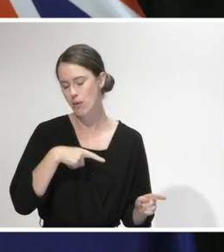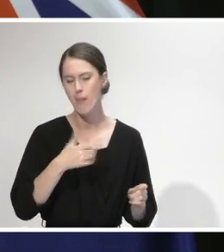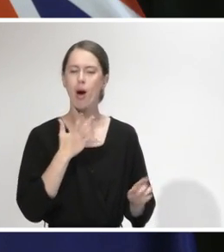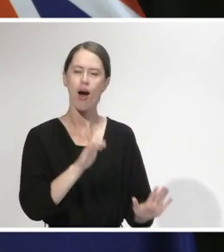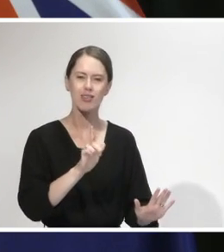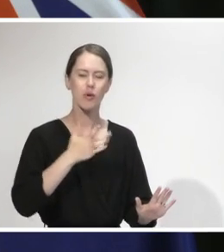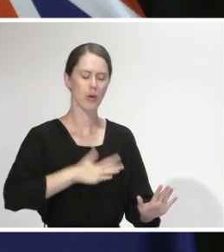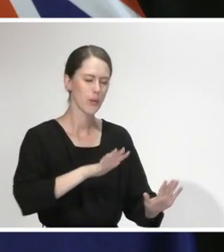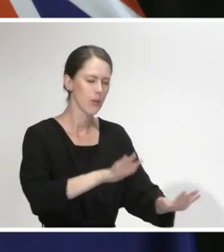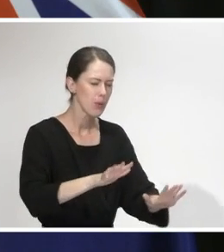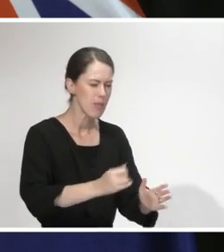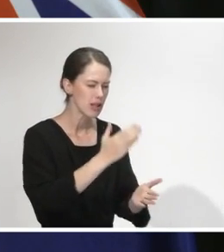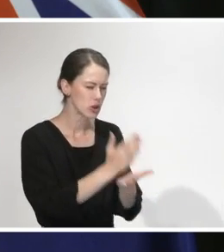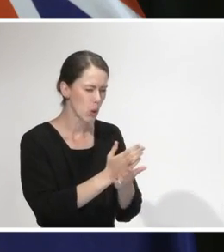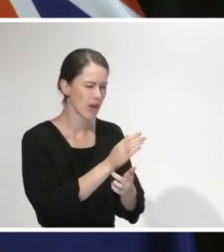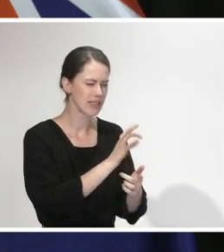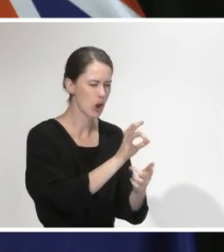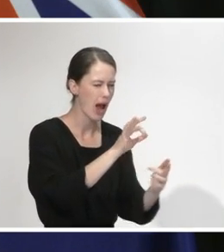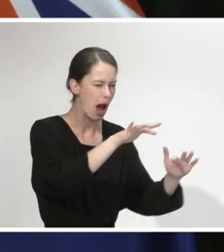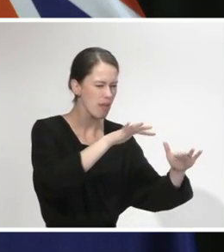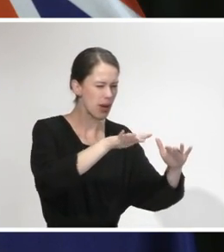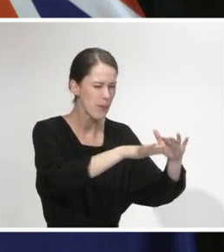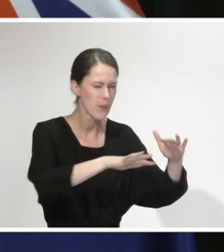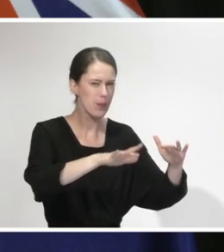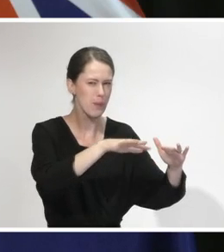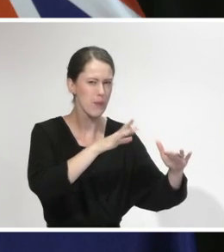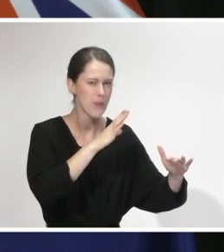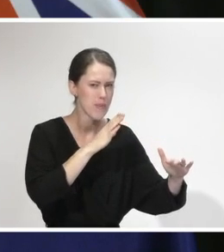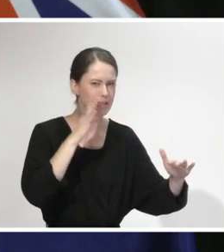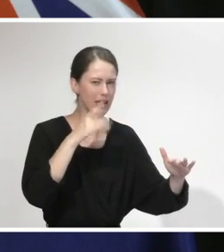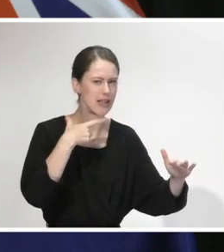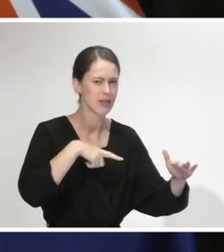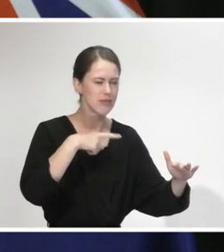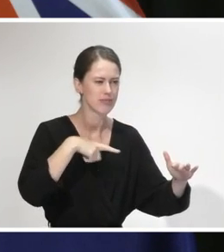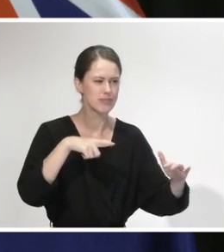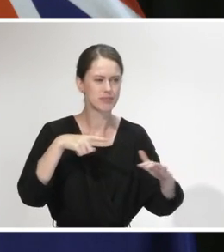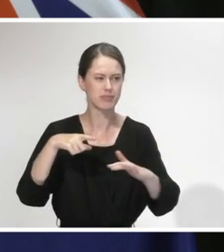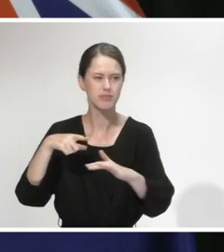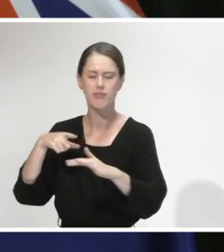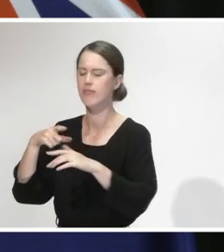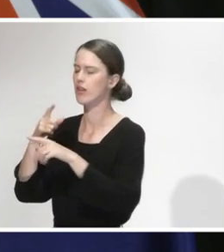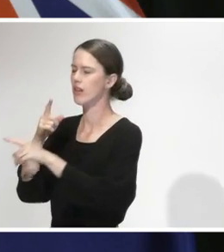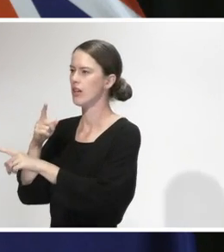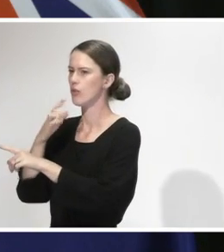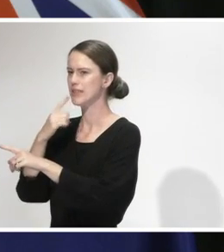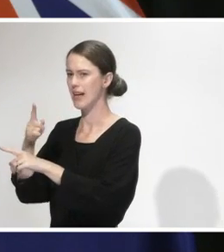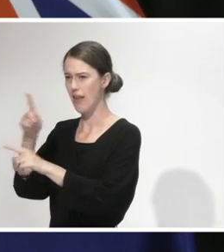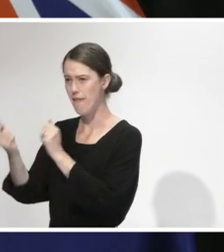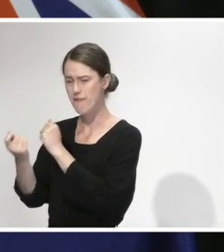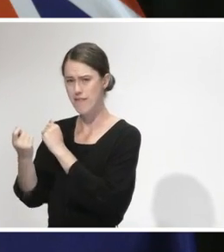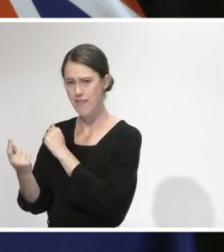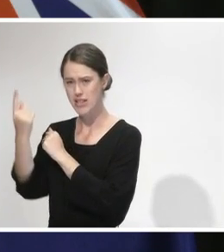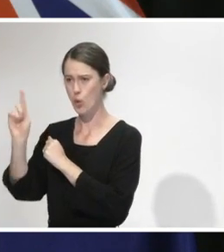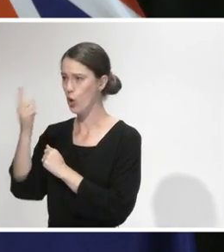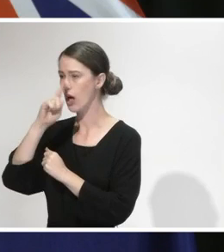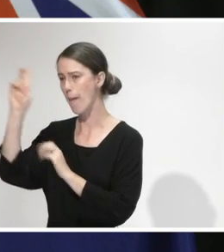assured that there are not cases out there that we're missing, and that's why we're doing the testing. For a number of days now, you've been saying that this event in Auckland couldn't